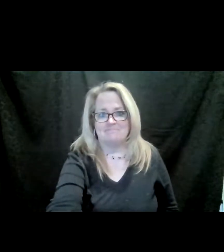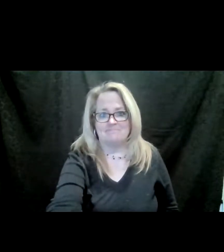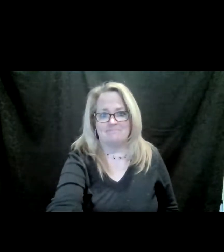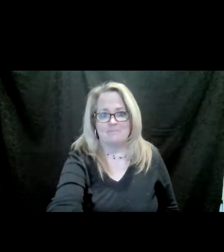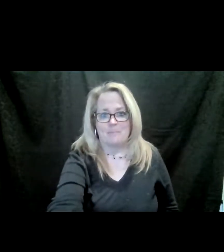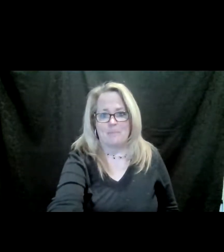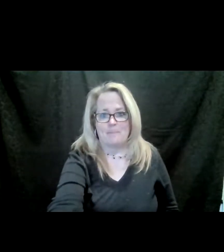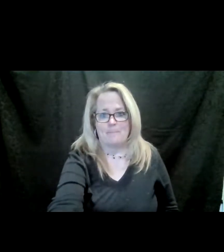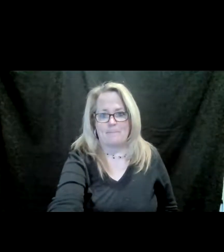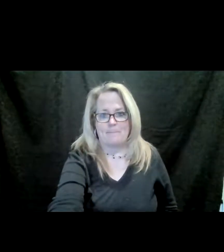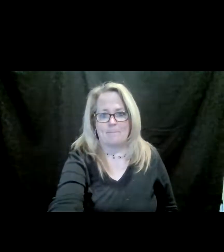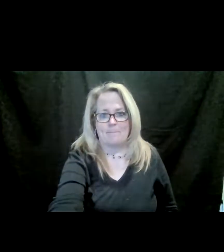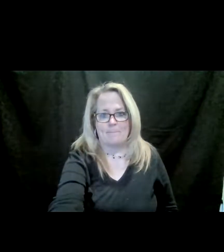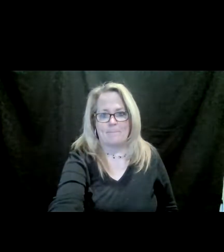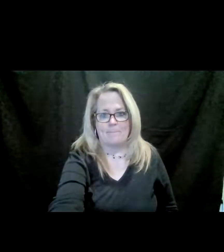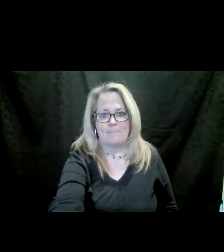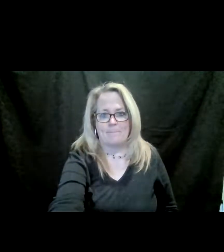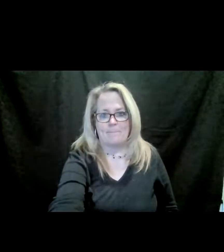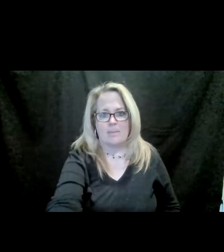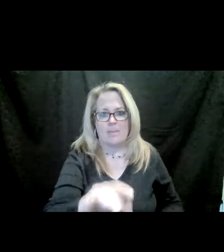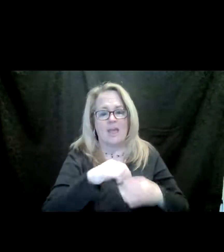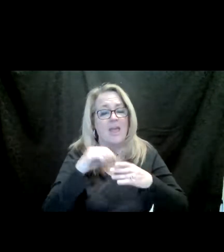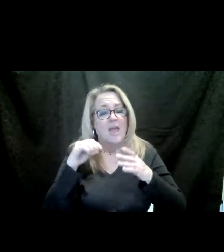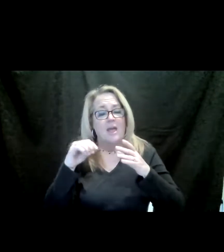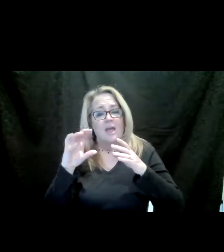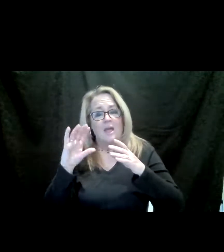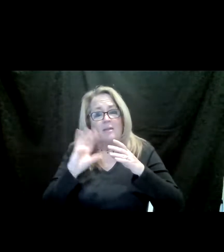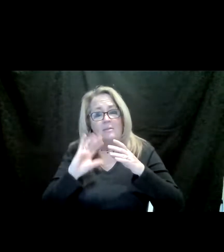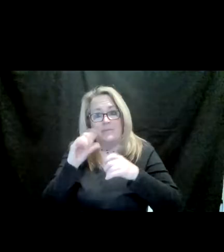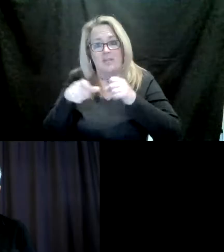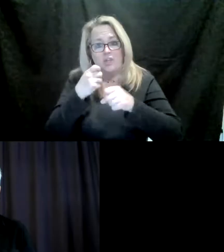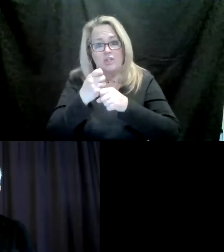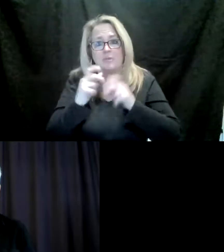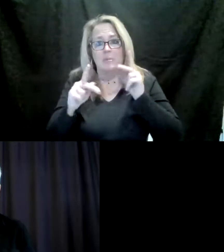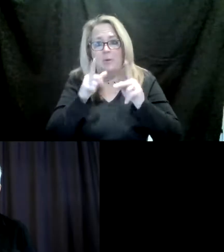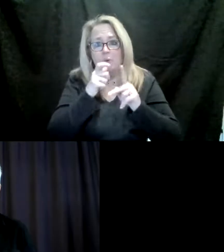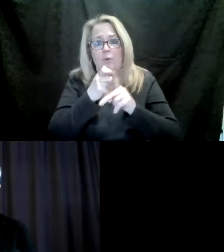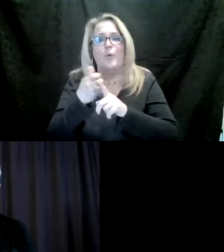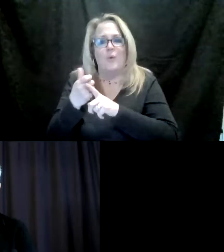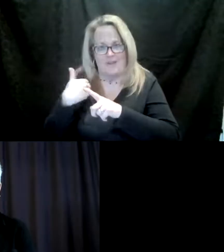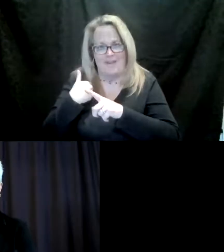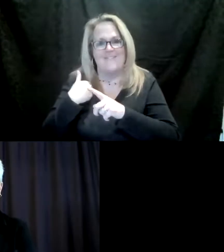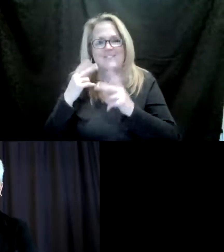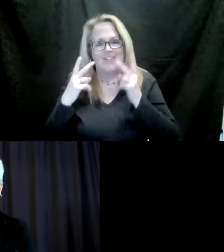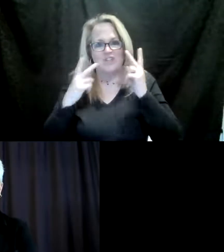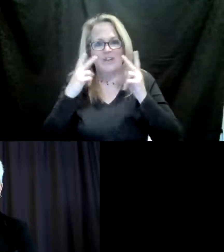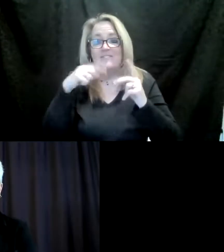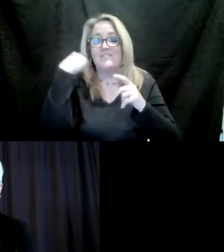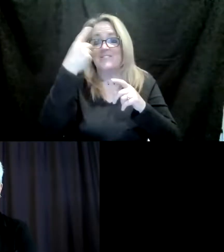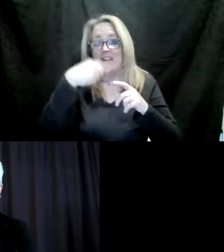In the earliest years, we know for children who have some usable vision that faces are